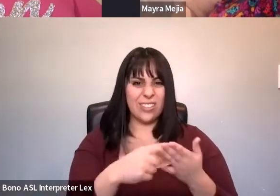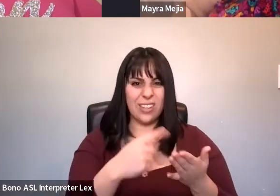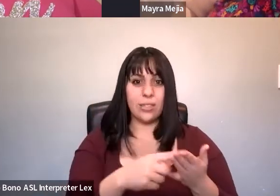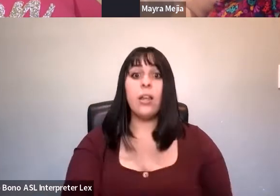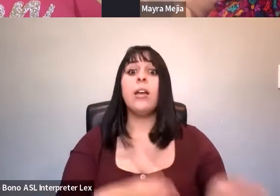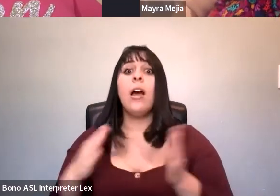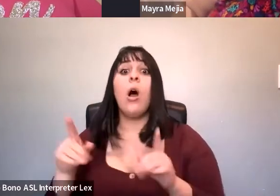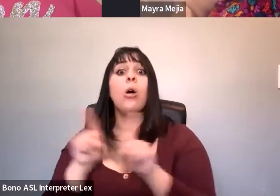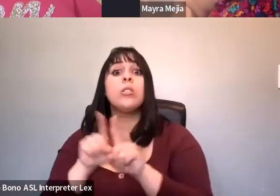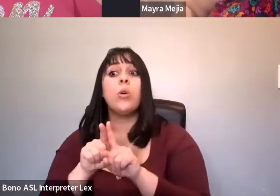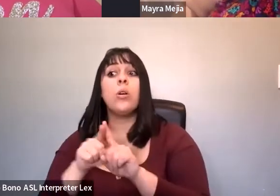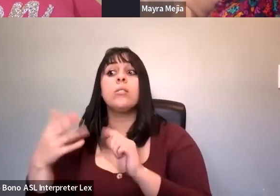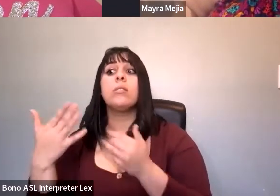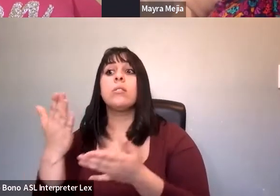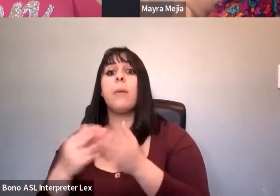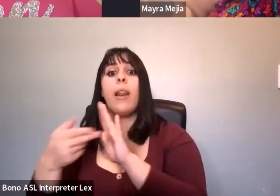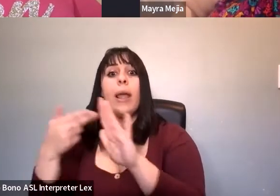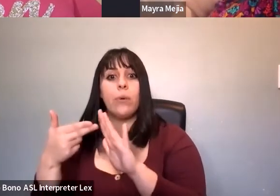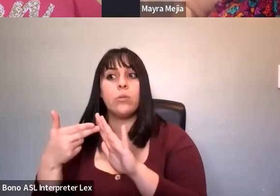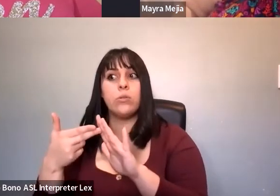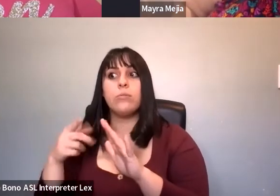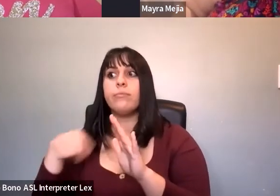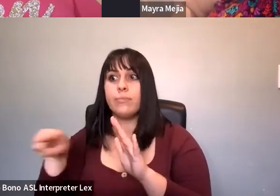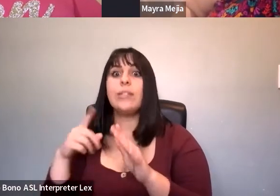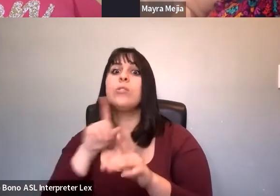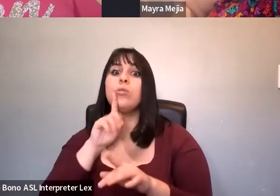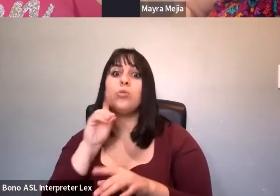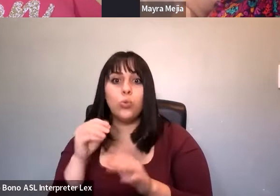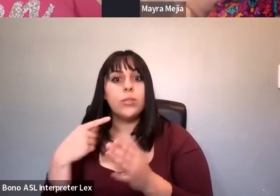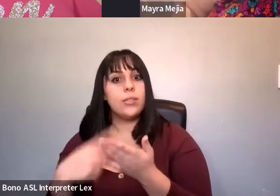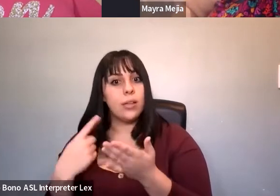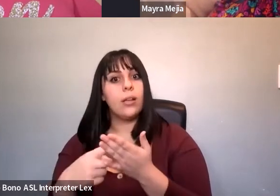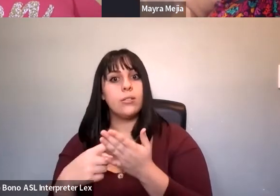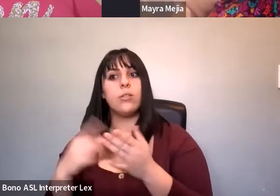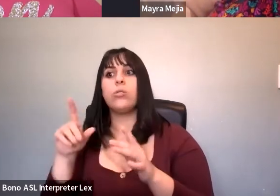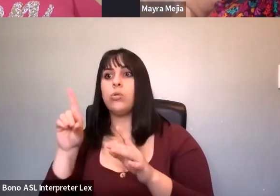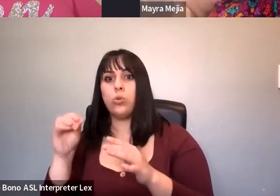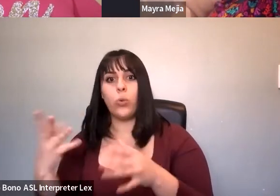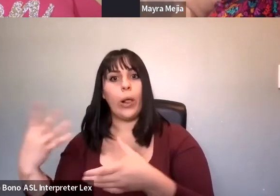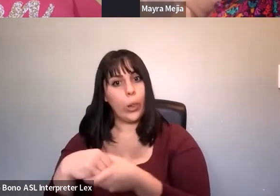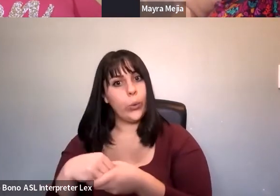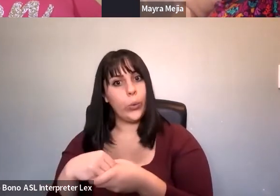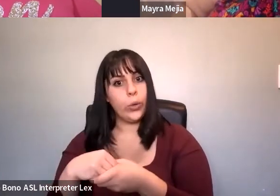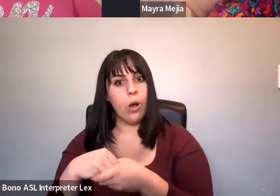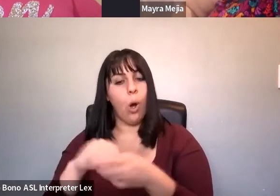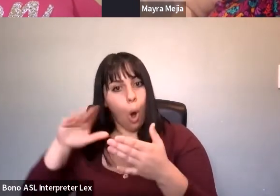I think media tends to not feature brands that go up to like more than a